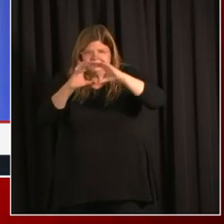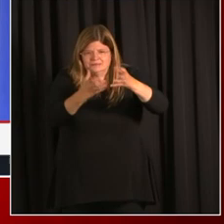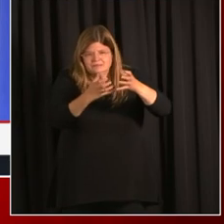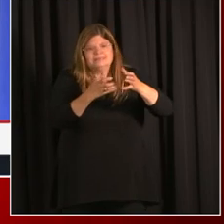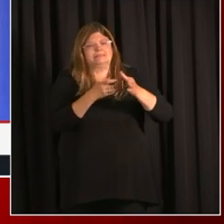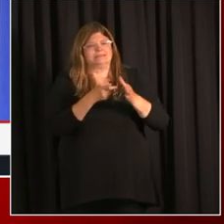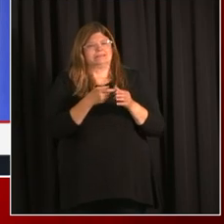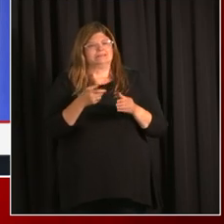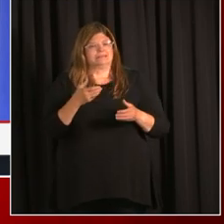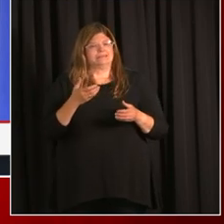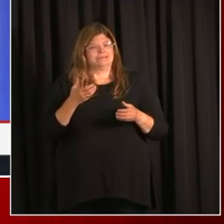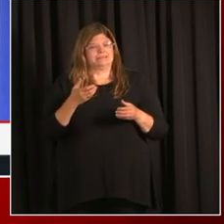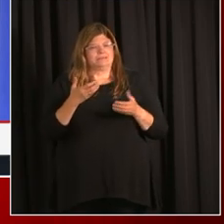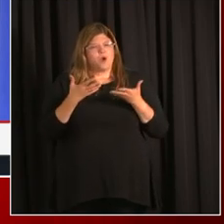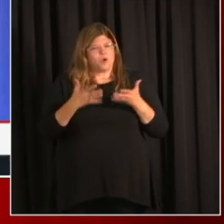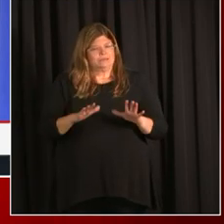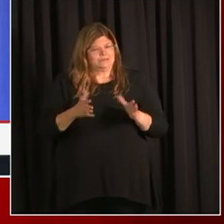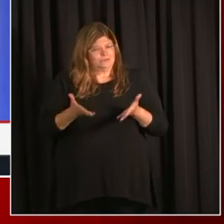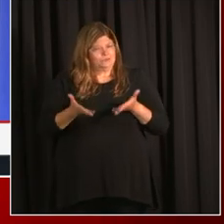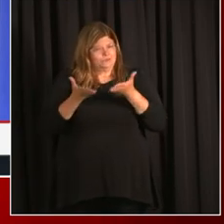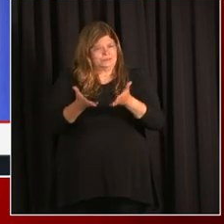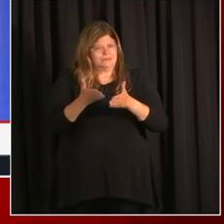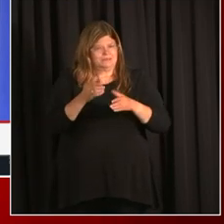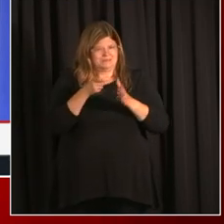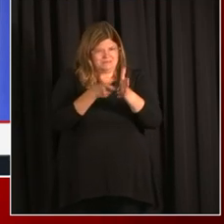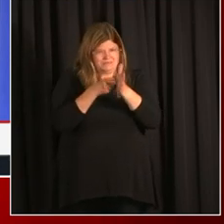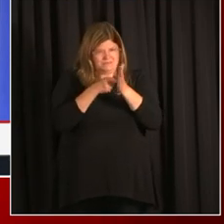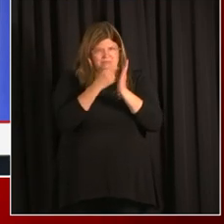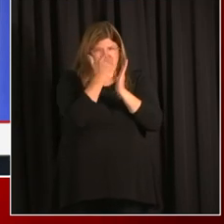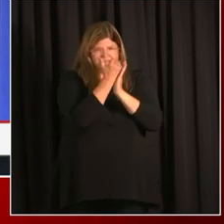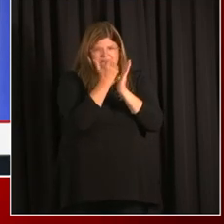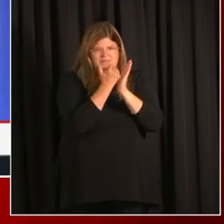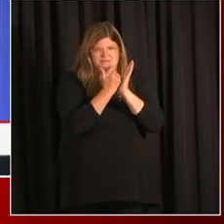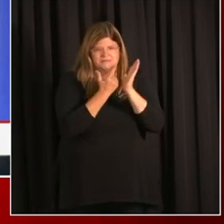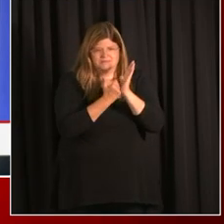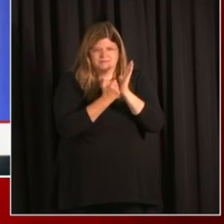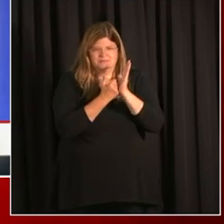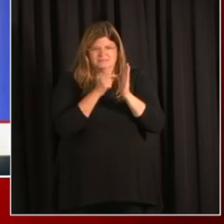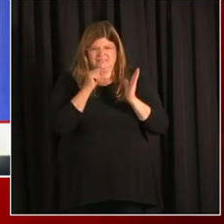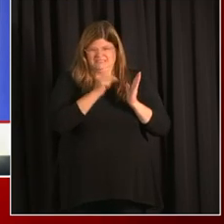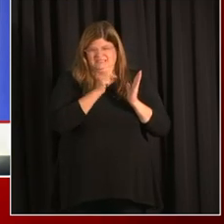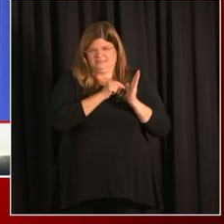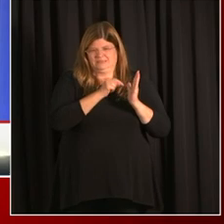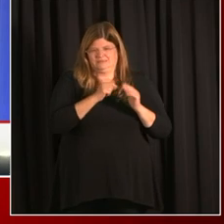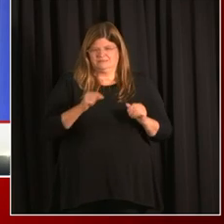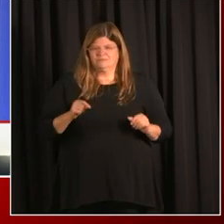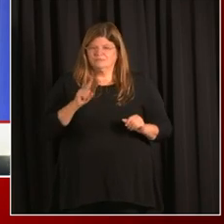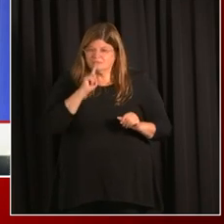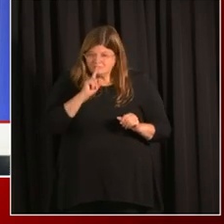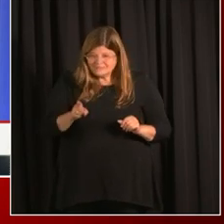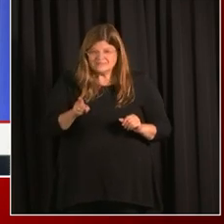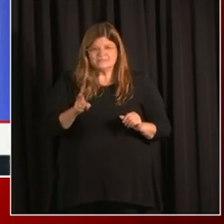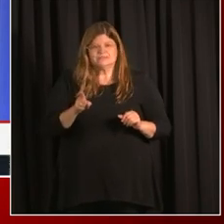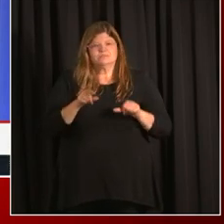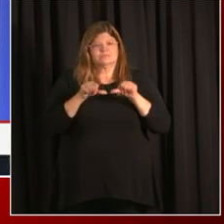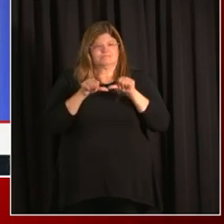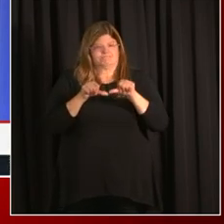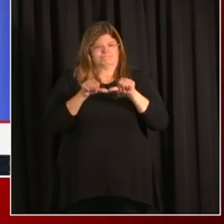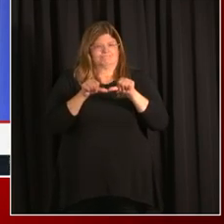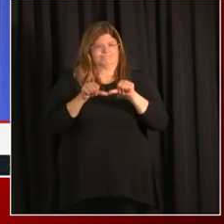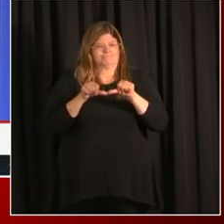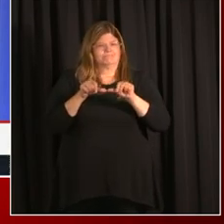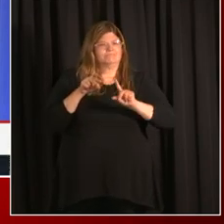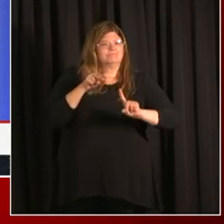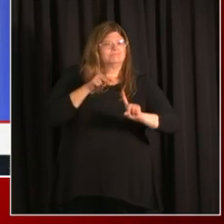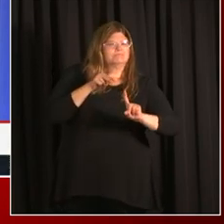statuses where we have recommended, and our guidance documents have highlighted this, where there is ongoing